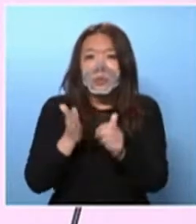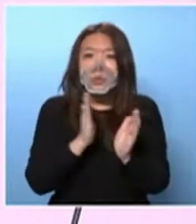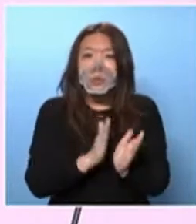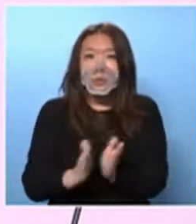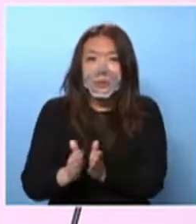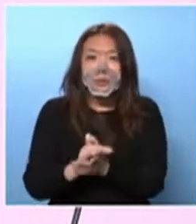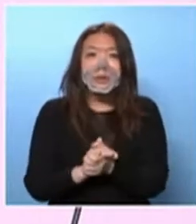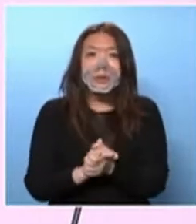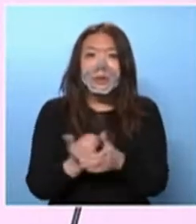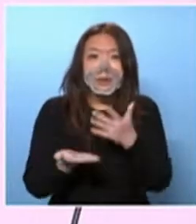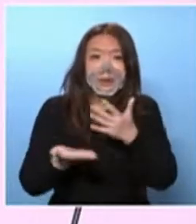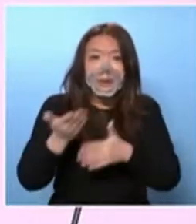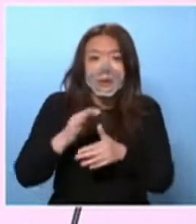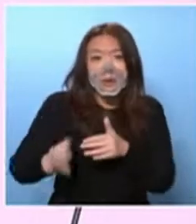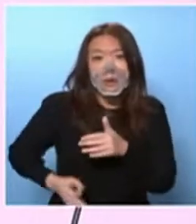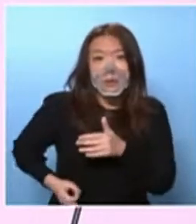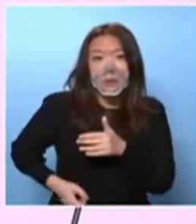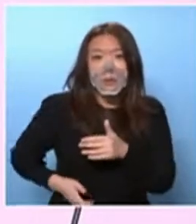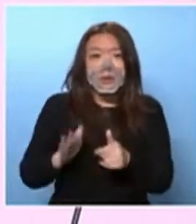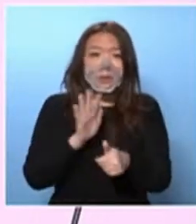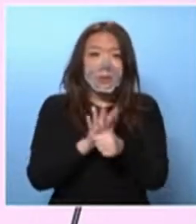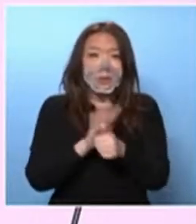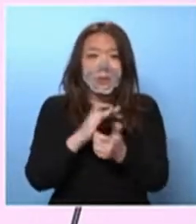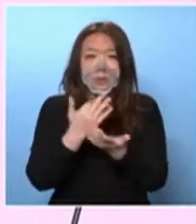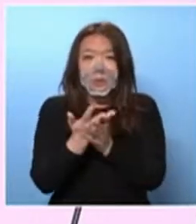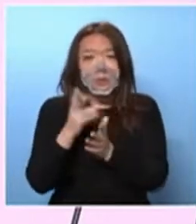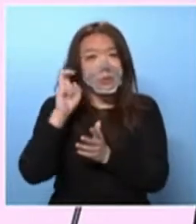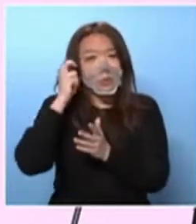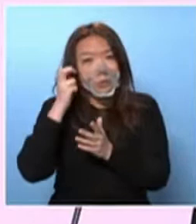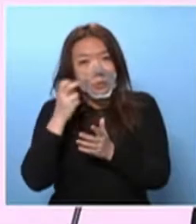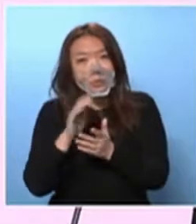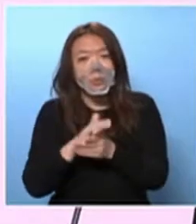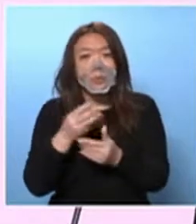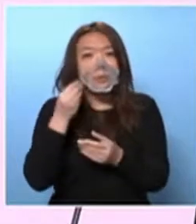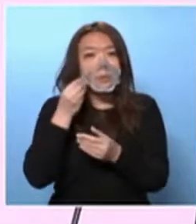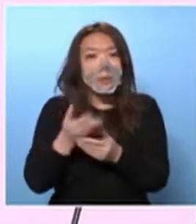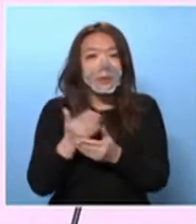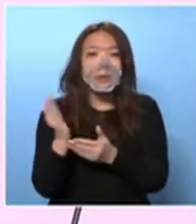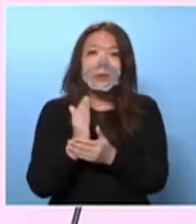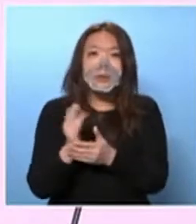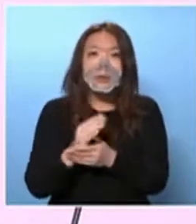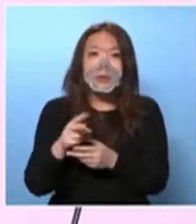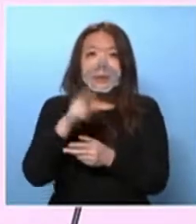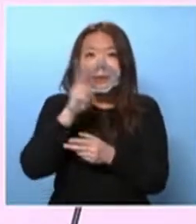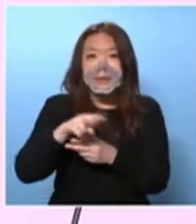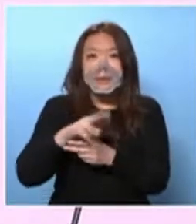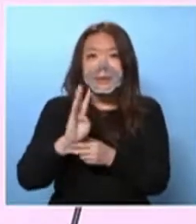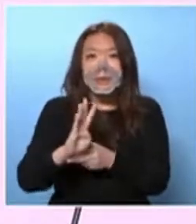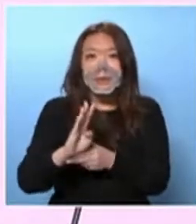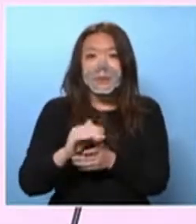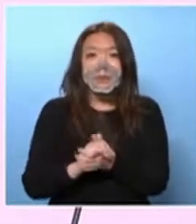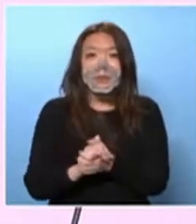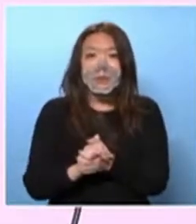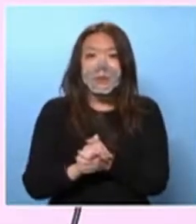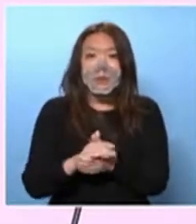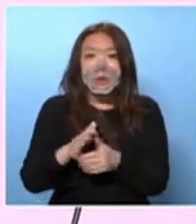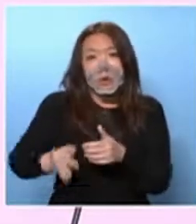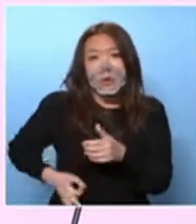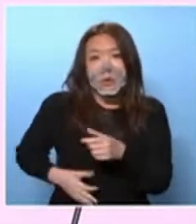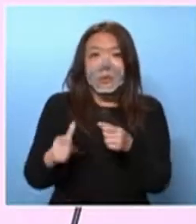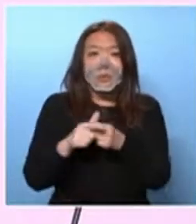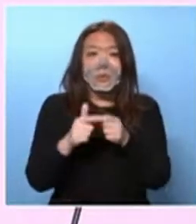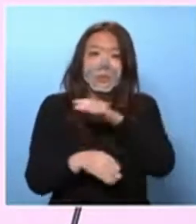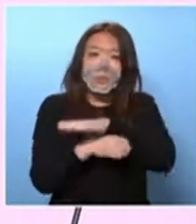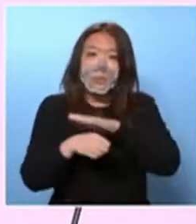indemnity ratio arrangement in the second half of the year to enhance insurance coverage for exporters. This measure is expected to